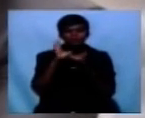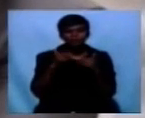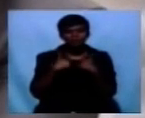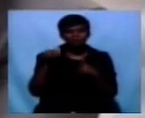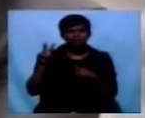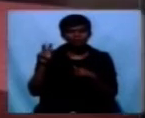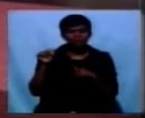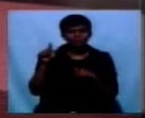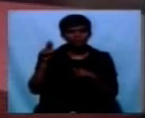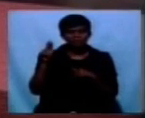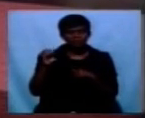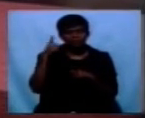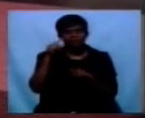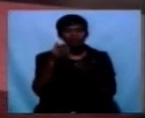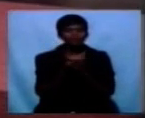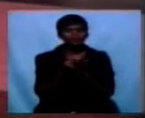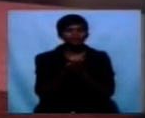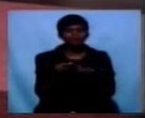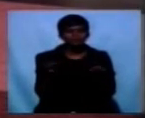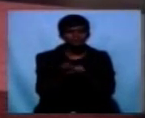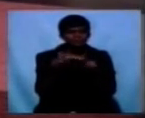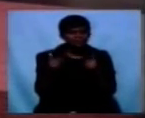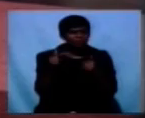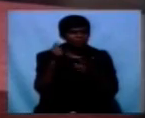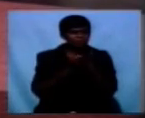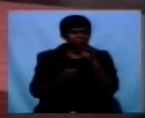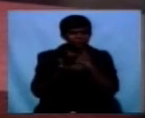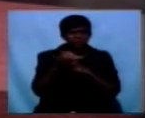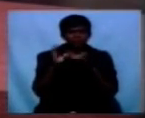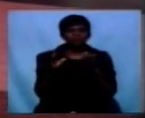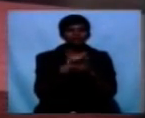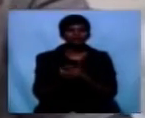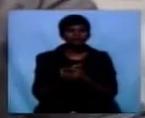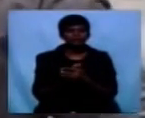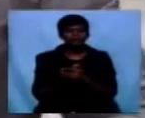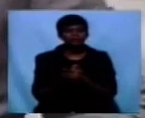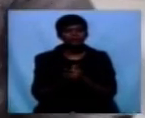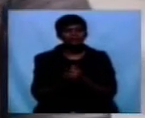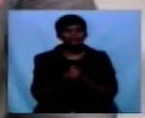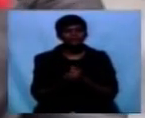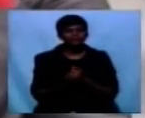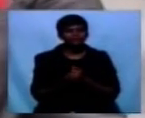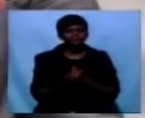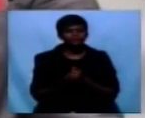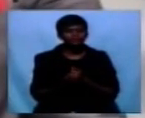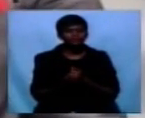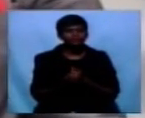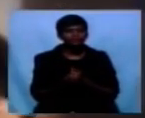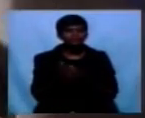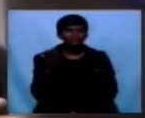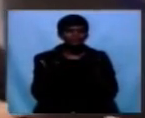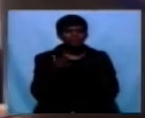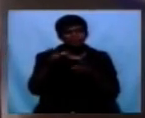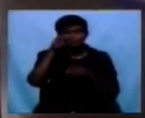their money. So what is the role of the consultants? Are you being let down by the consultants that you put in? Obviously. Probably a bit of